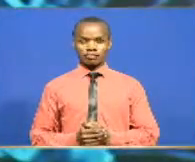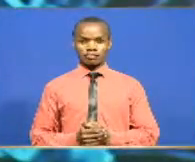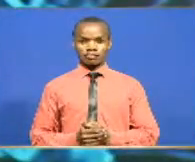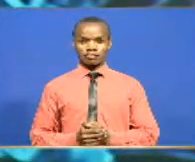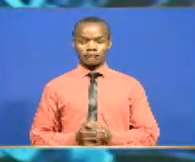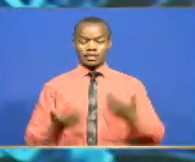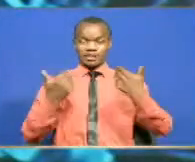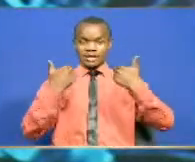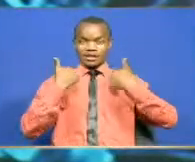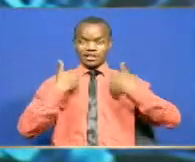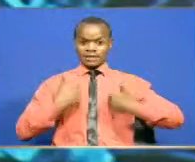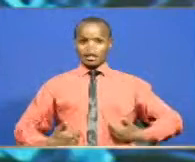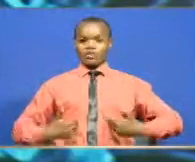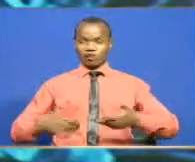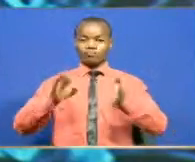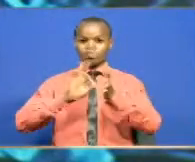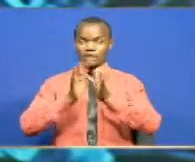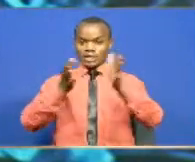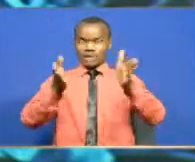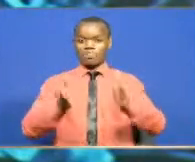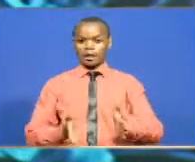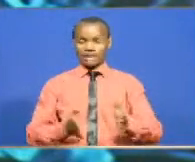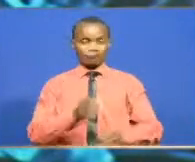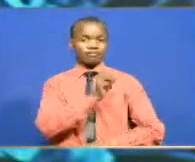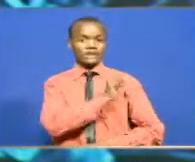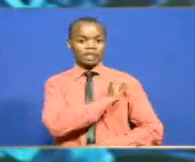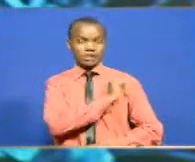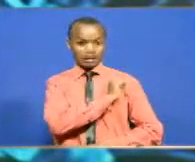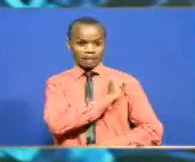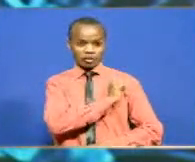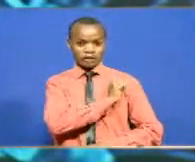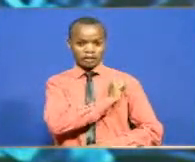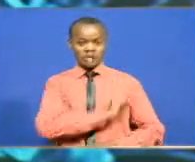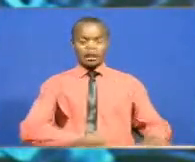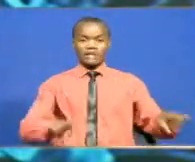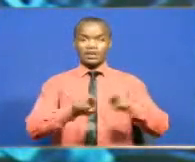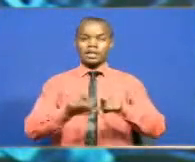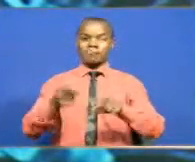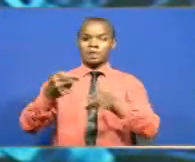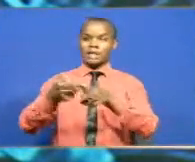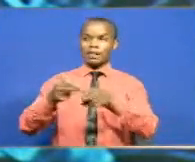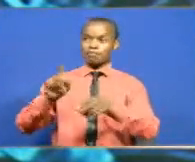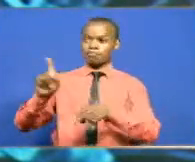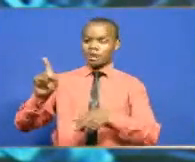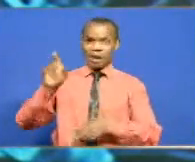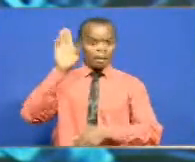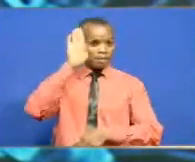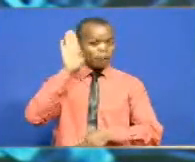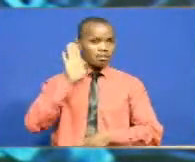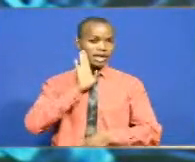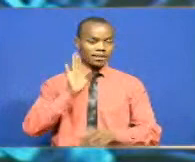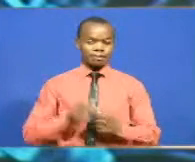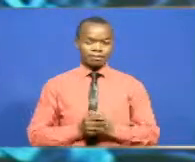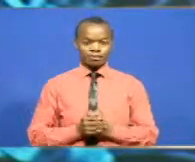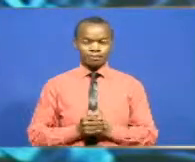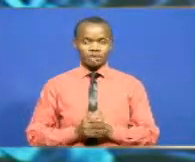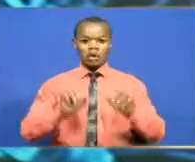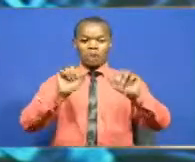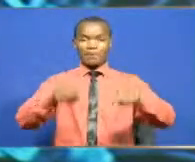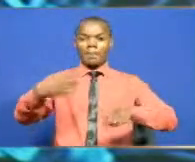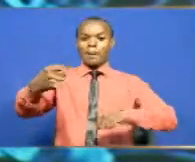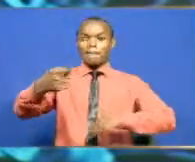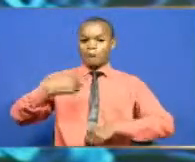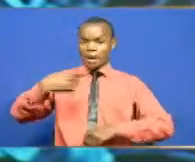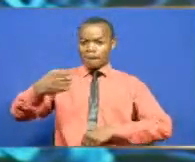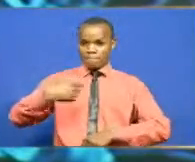Simon Karoda is our sign language interpreter for this evening. My name is Ben Troy Njue. At Bentroy Njue